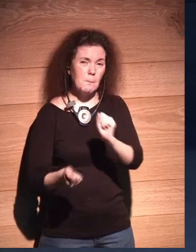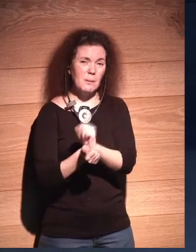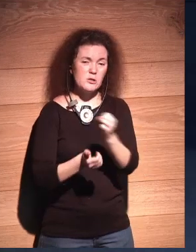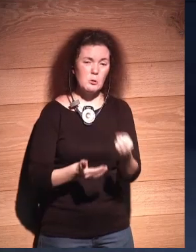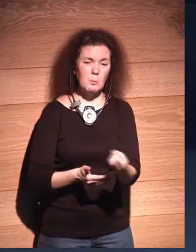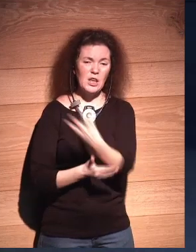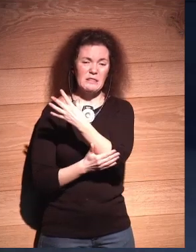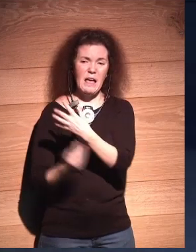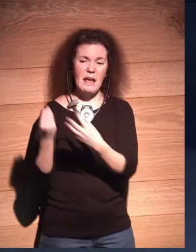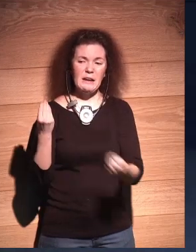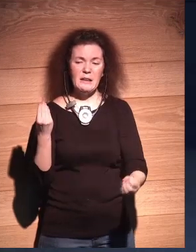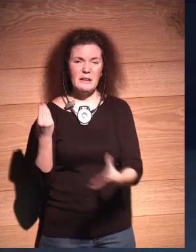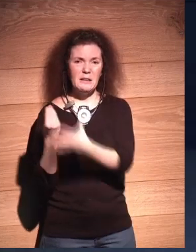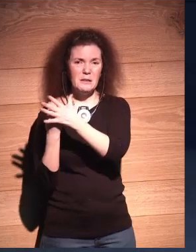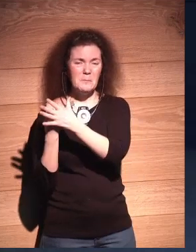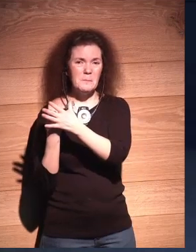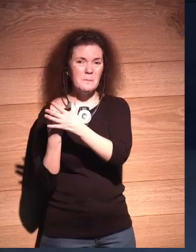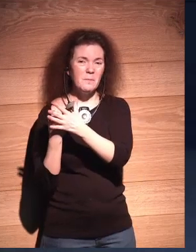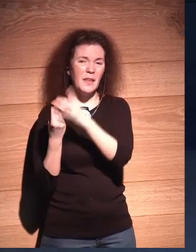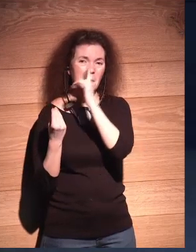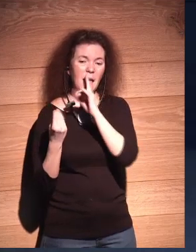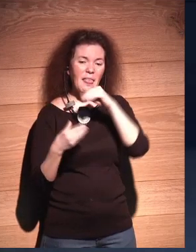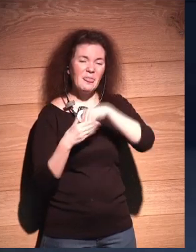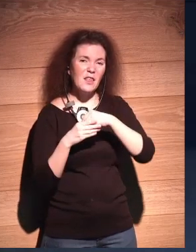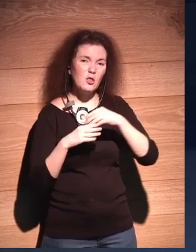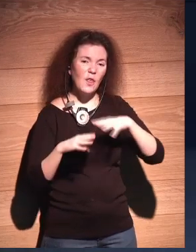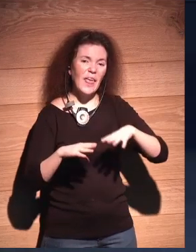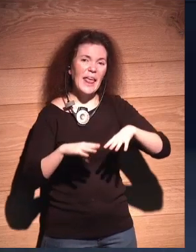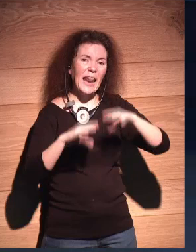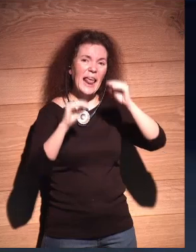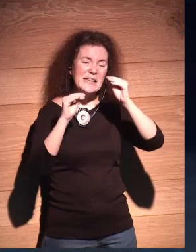a quite conservative country like Austria. Maybe it's suicidal. So